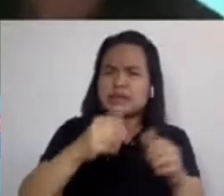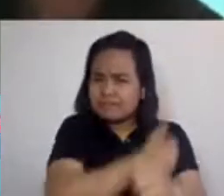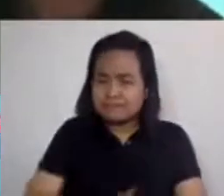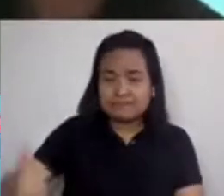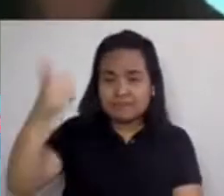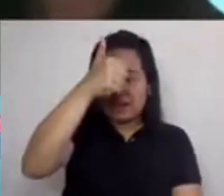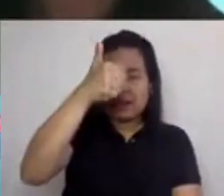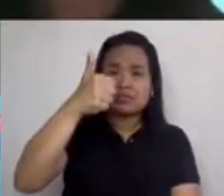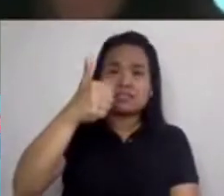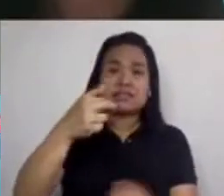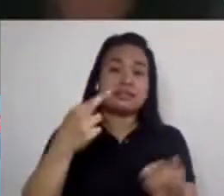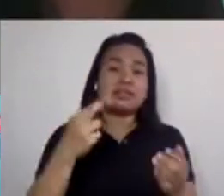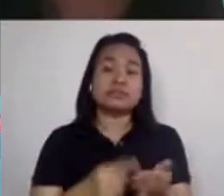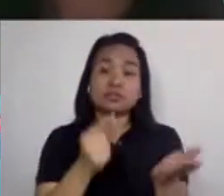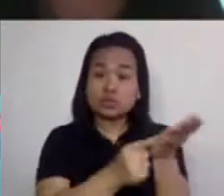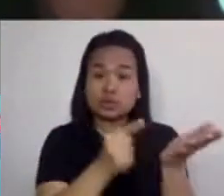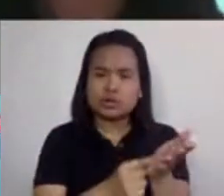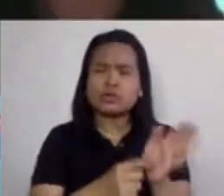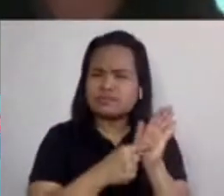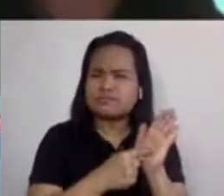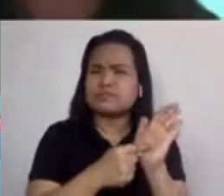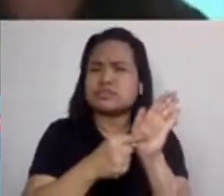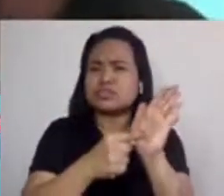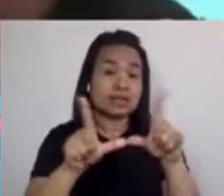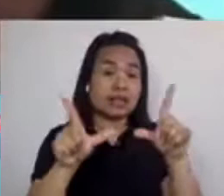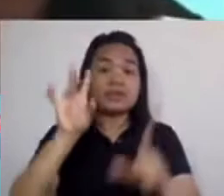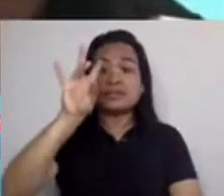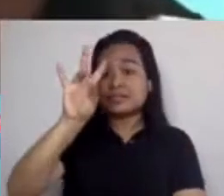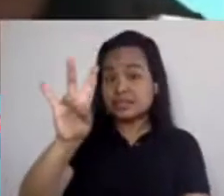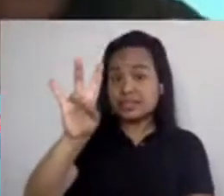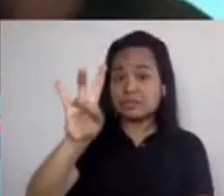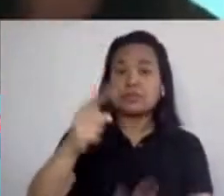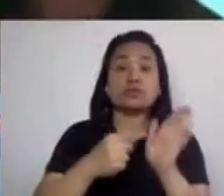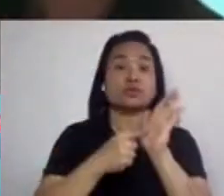have demonstrated a level 7 as shown in the COT rating sheet.